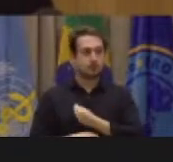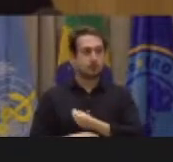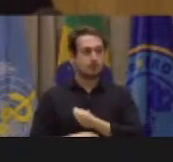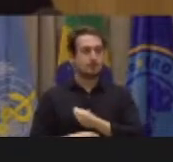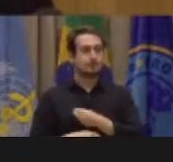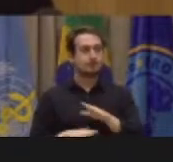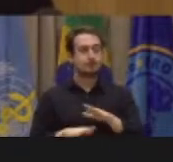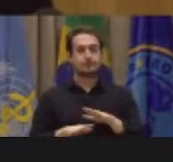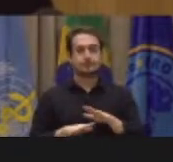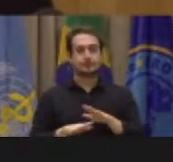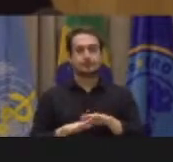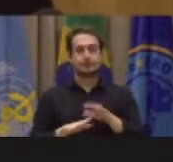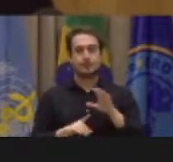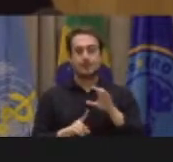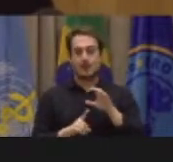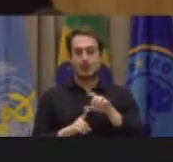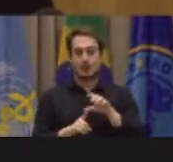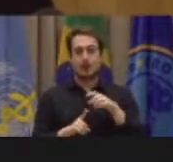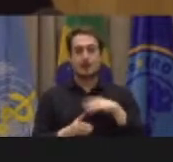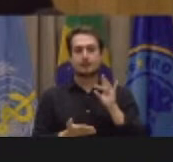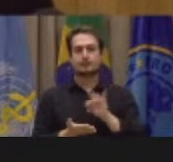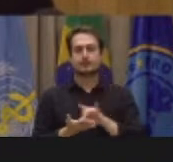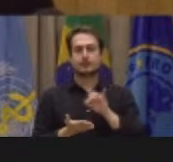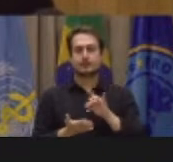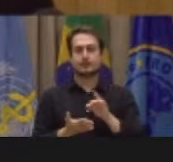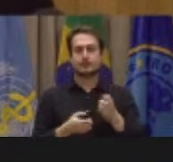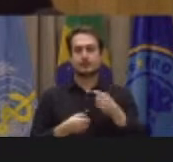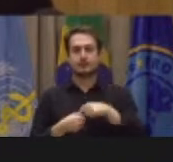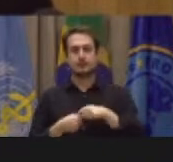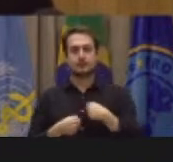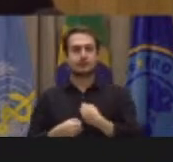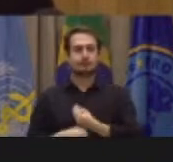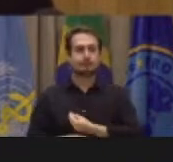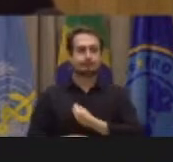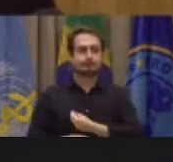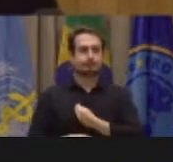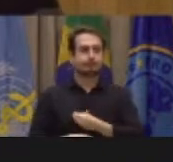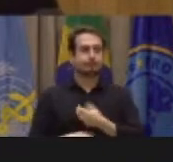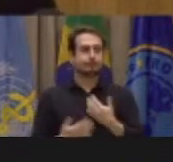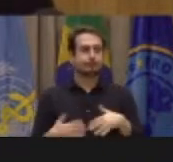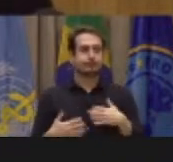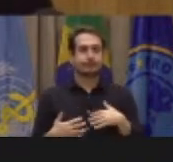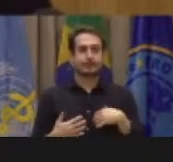And when we do that, we have to see a closer follow-up.